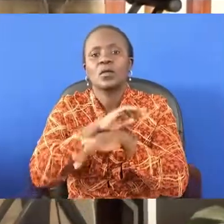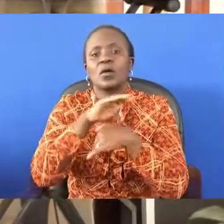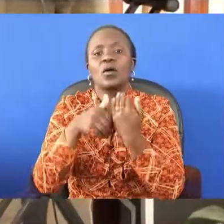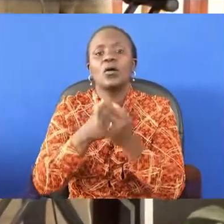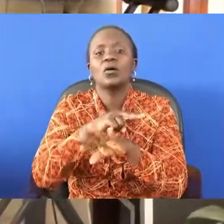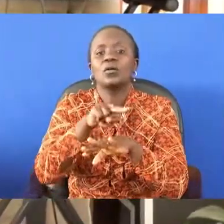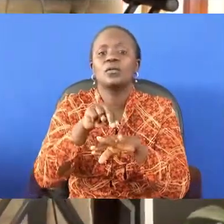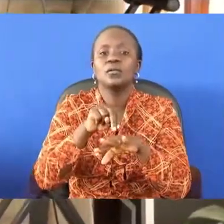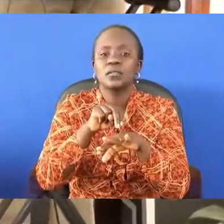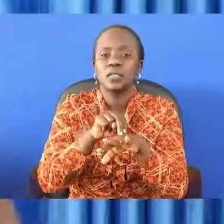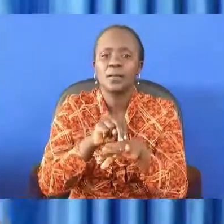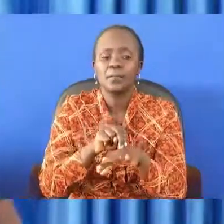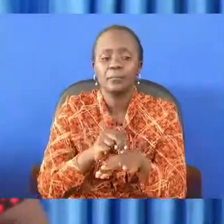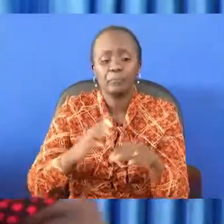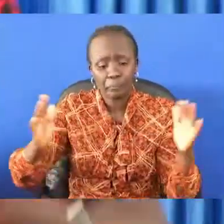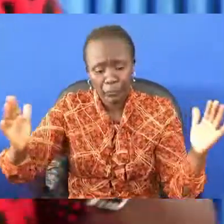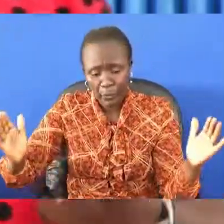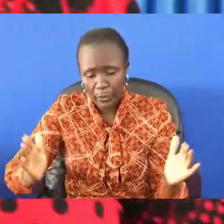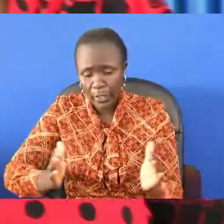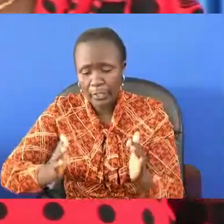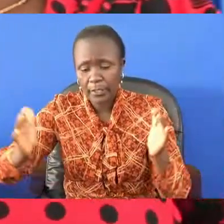Taifa yote